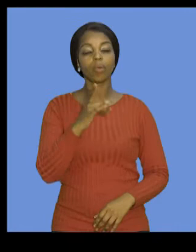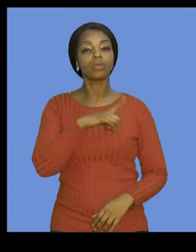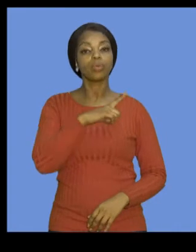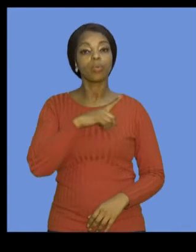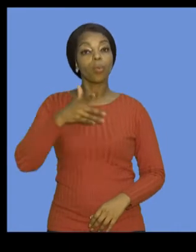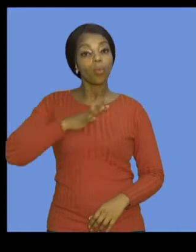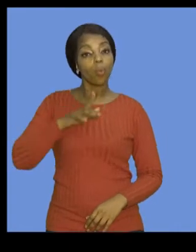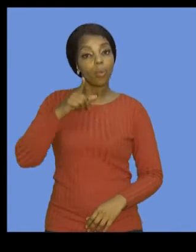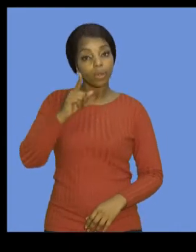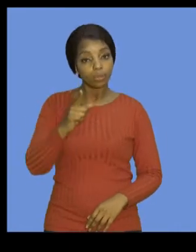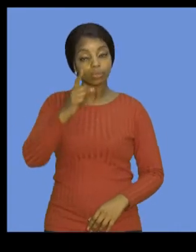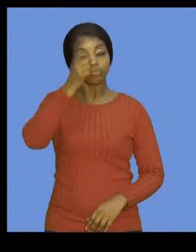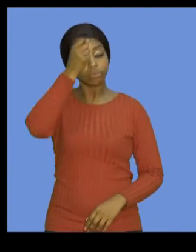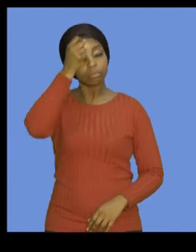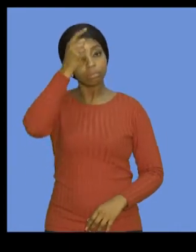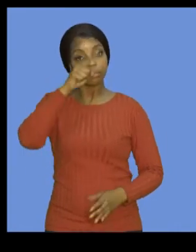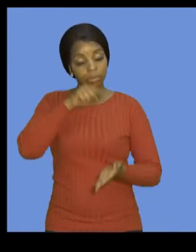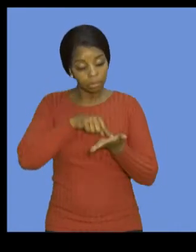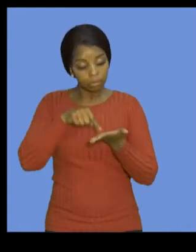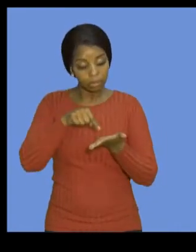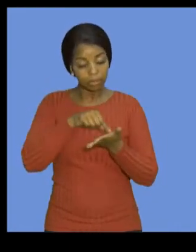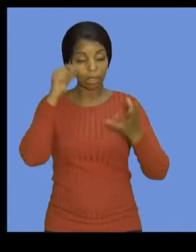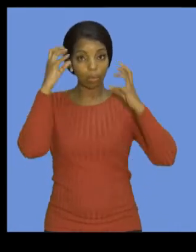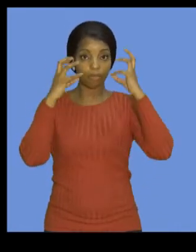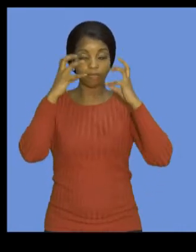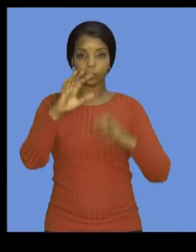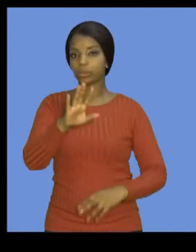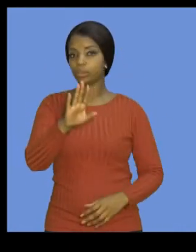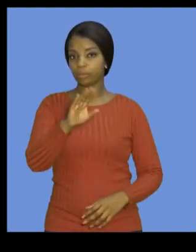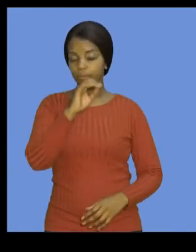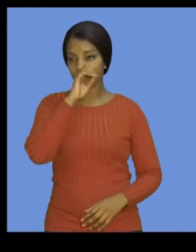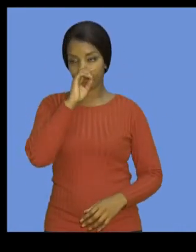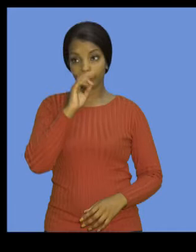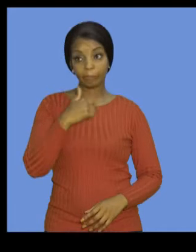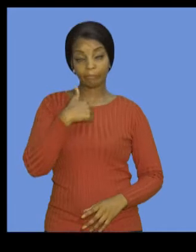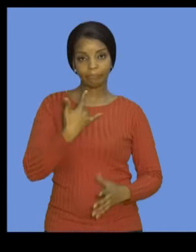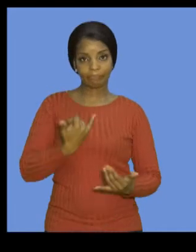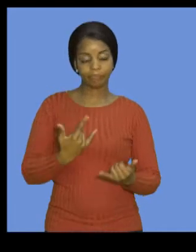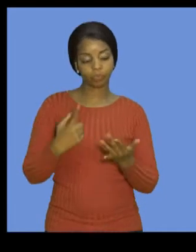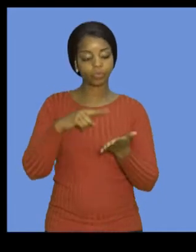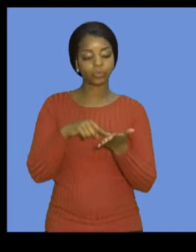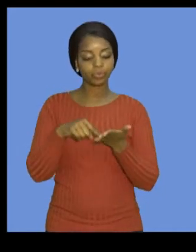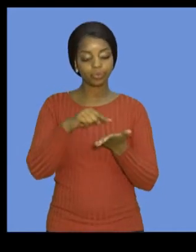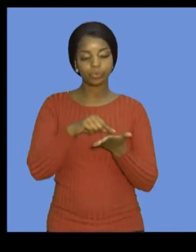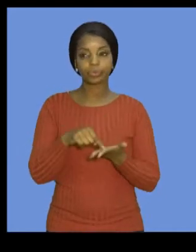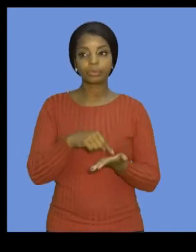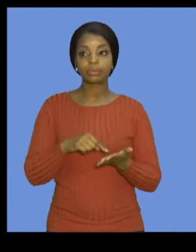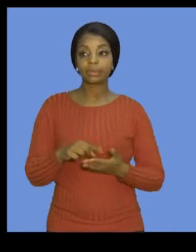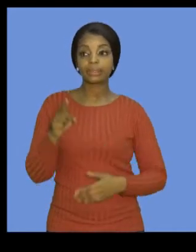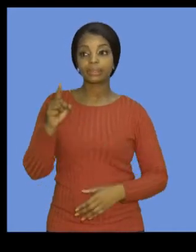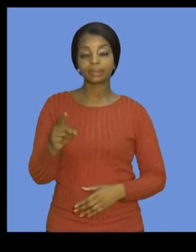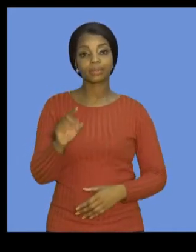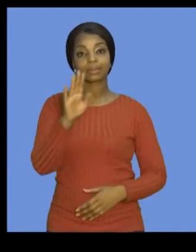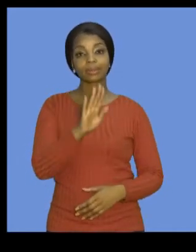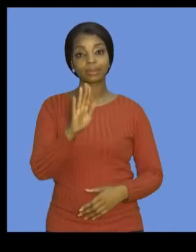when you do your calculation, you don't confuse the two. Now with this, if I do the calculation, it will then be equals